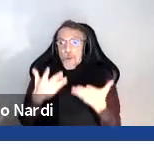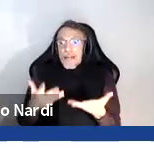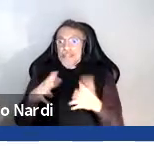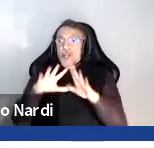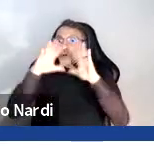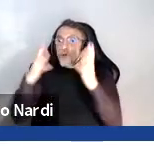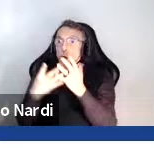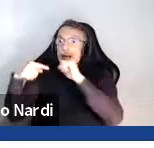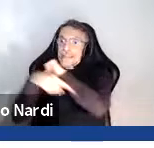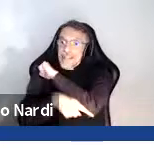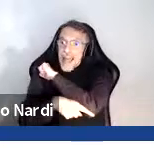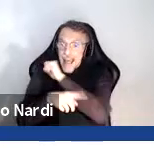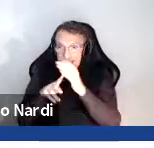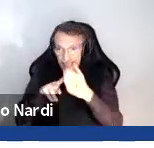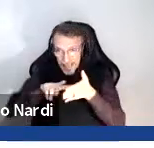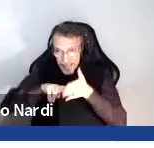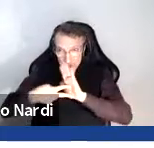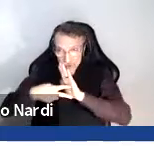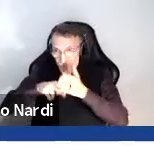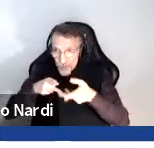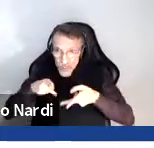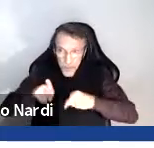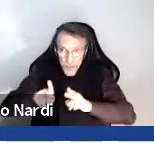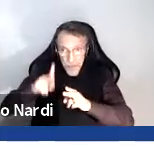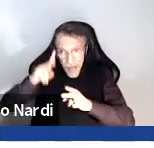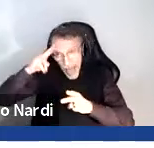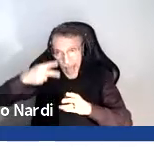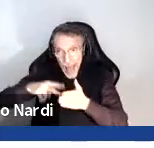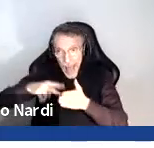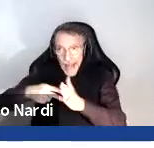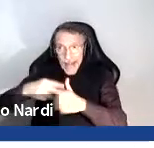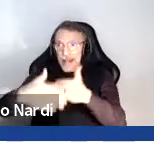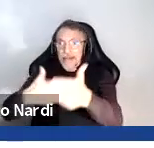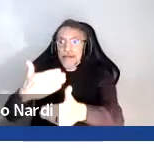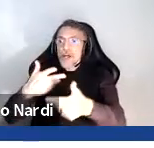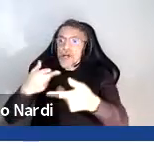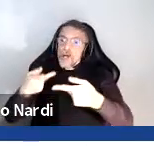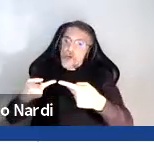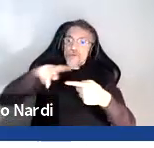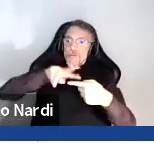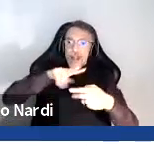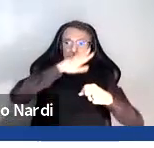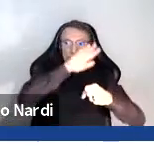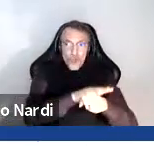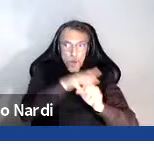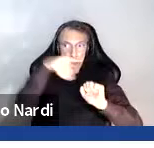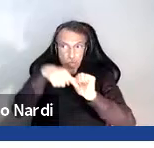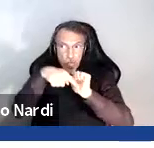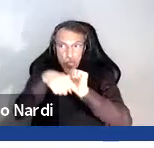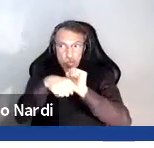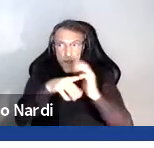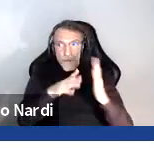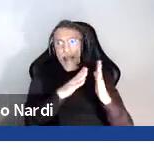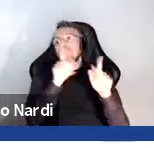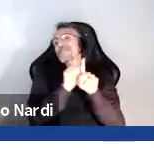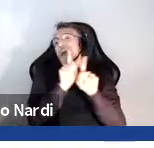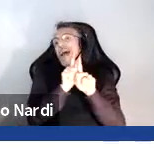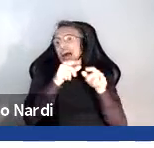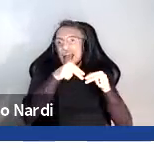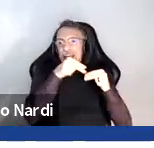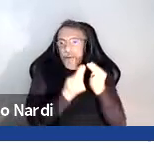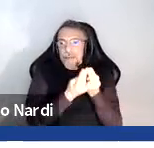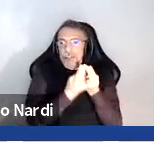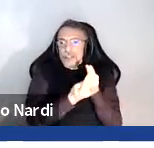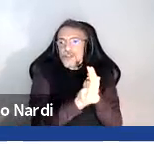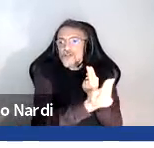seems able or has the capacity to reverse, to arrest this new domino of socioeconomic crisis that